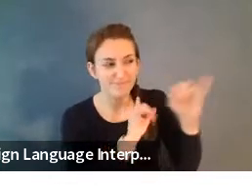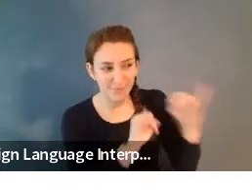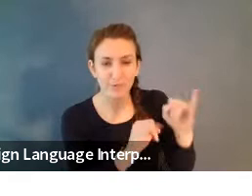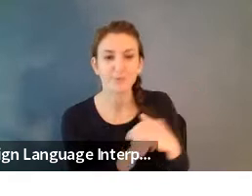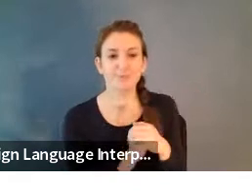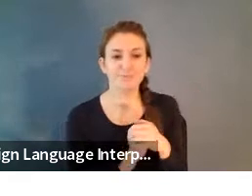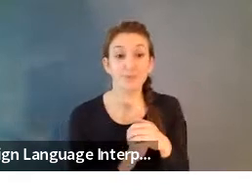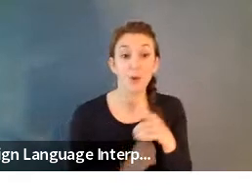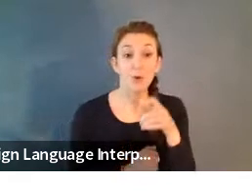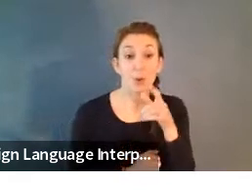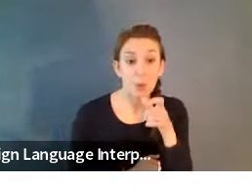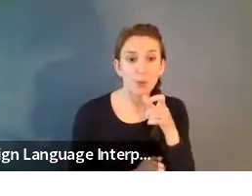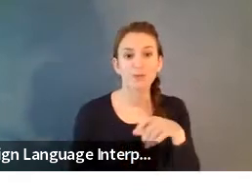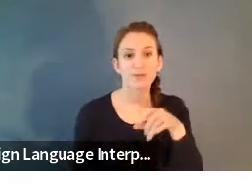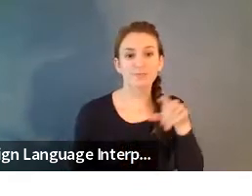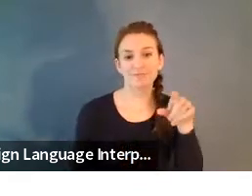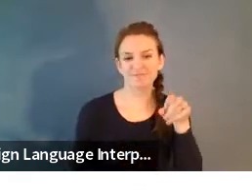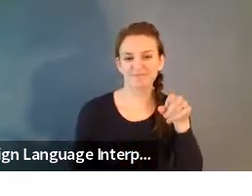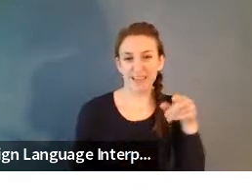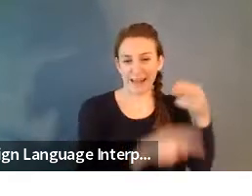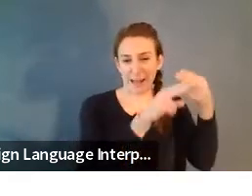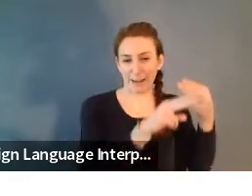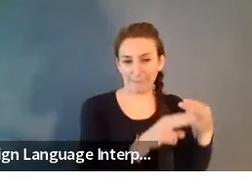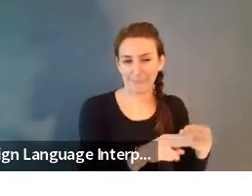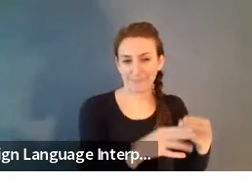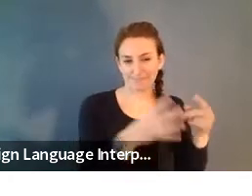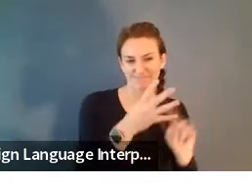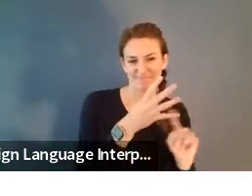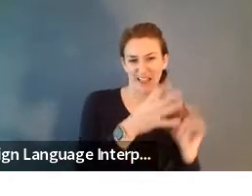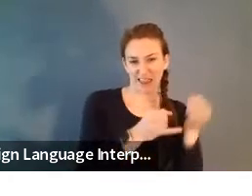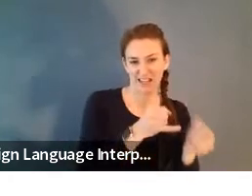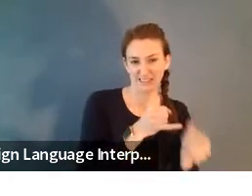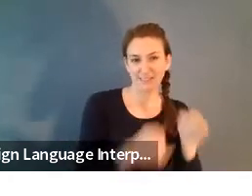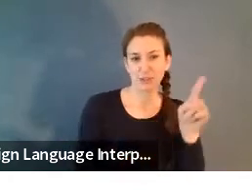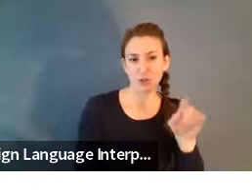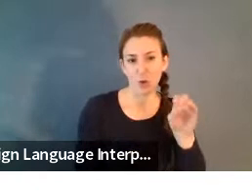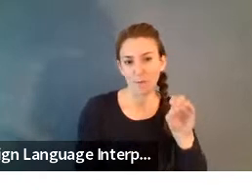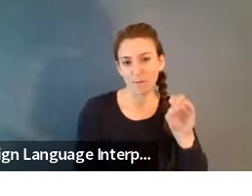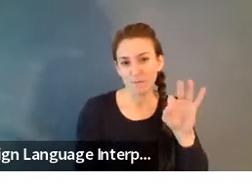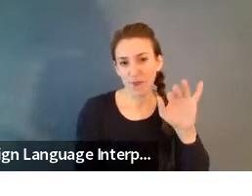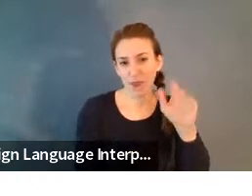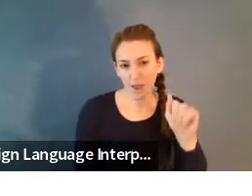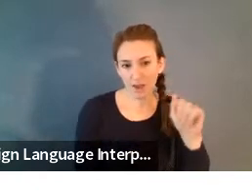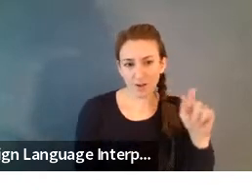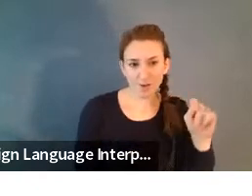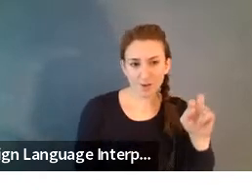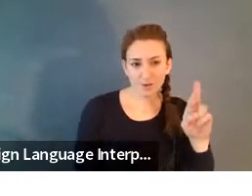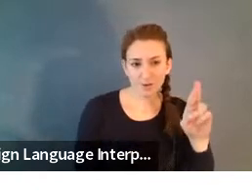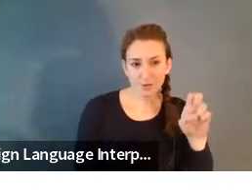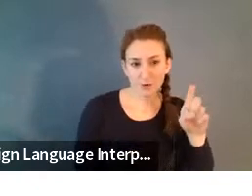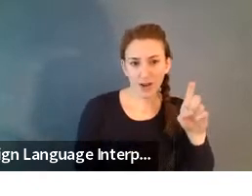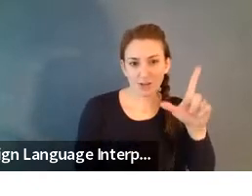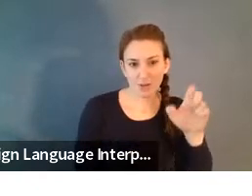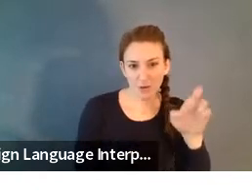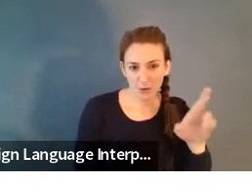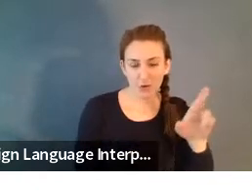as Zofia Trexler, who I had in my American Studies class last semester and is getting her Cal Law certificate in